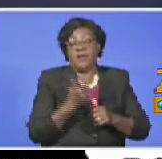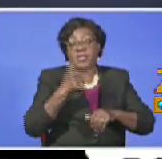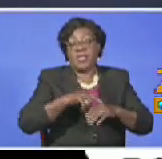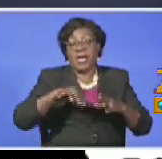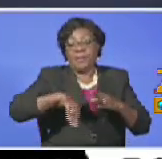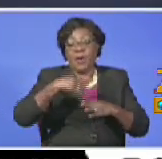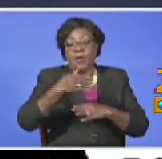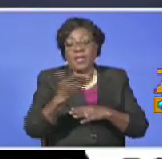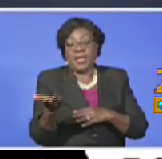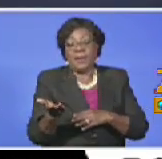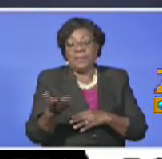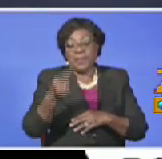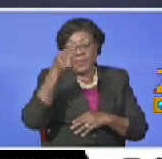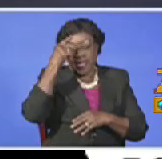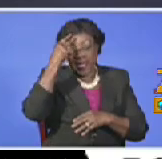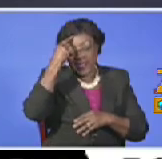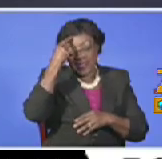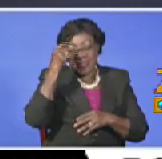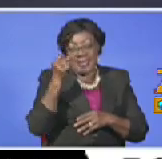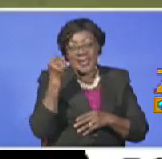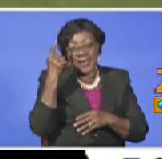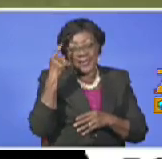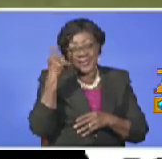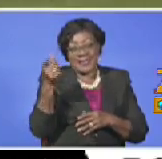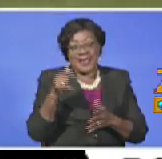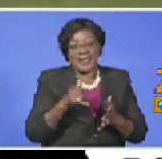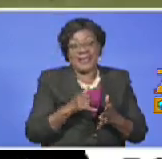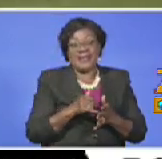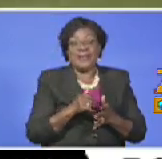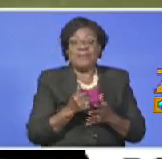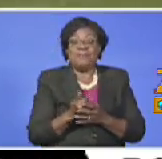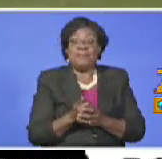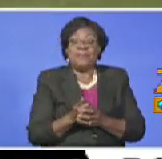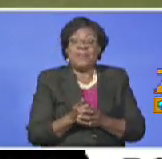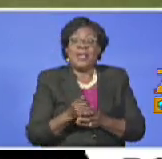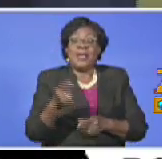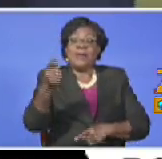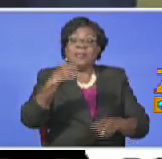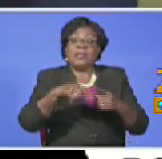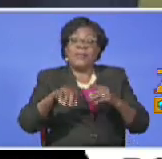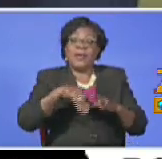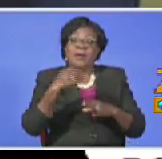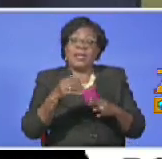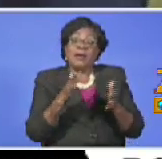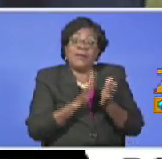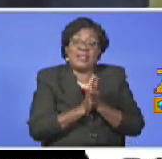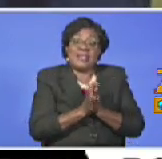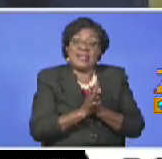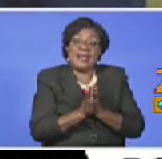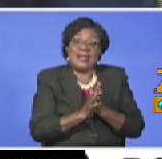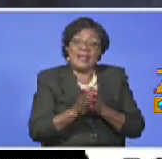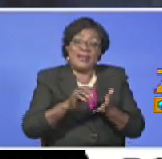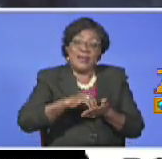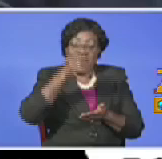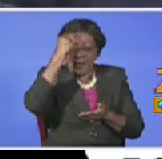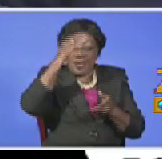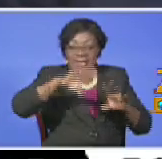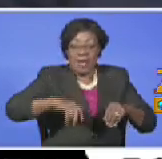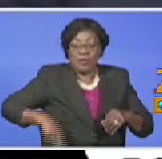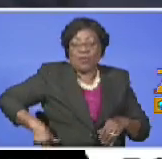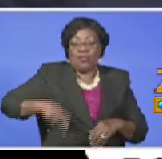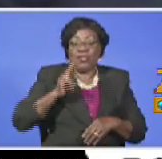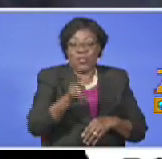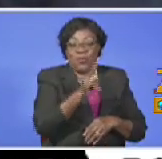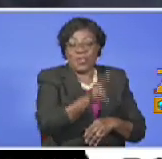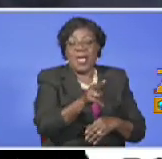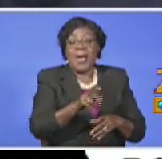I think I understand it so far. I mean, when I was coming out here, I was just excited to learn how to shoot, but it was